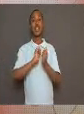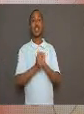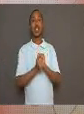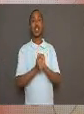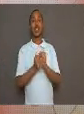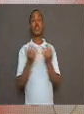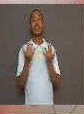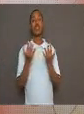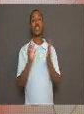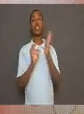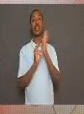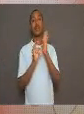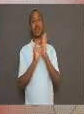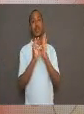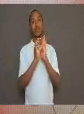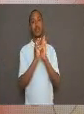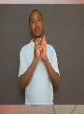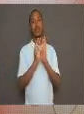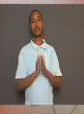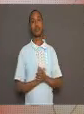the oxidation number.